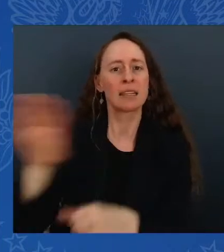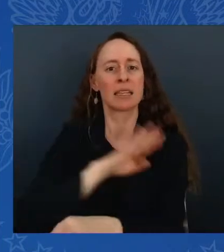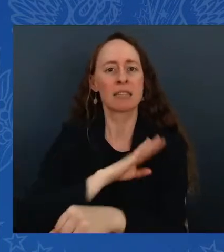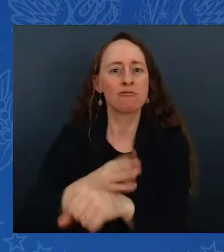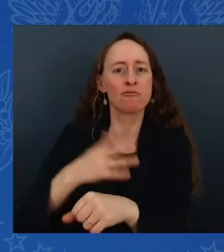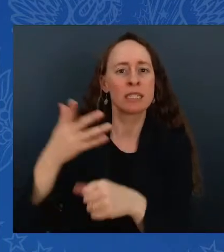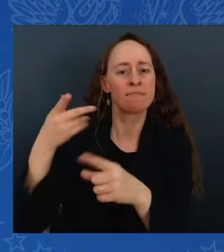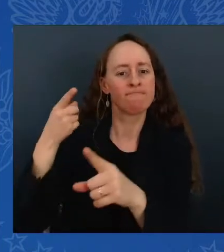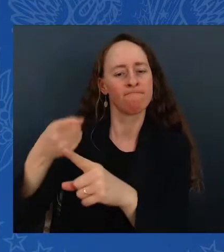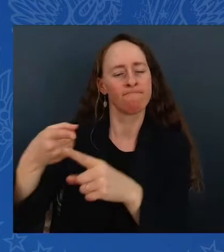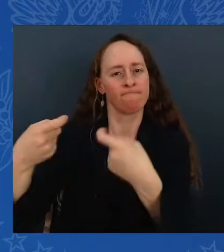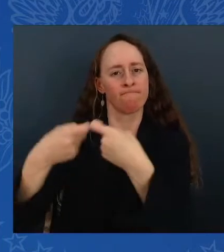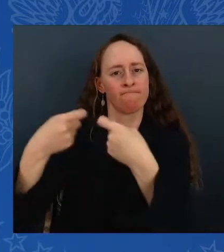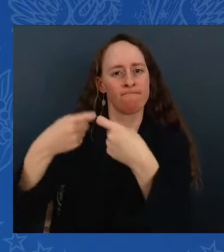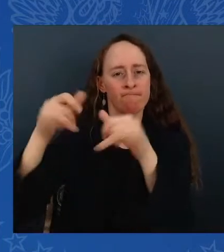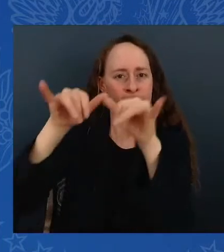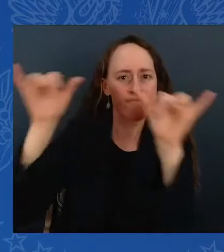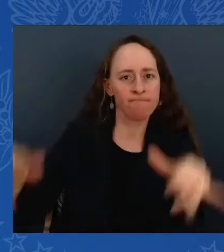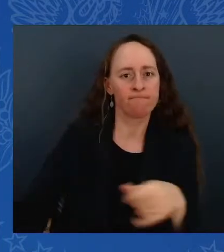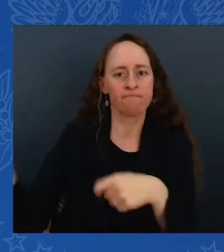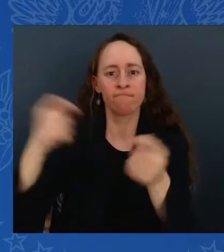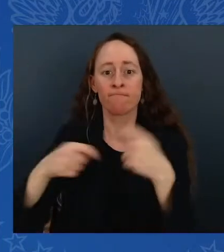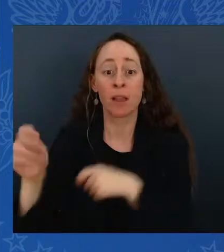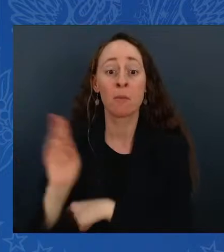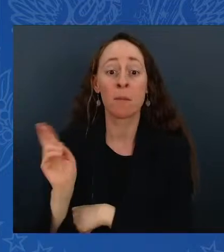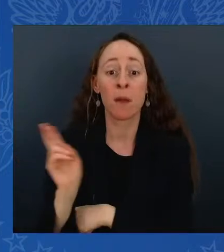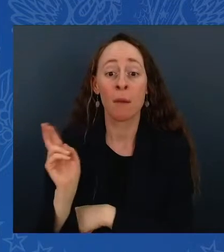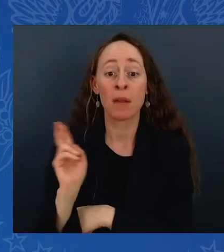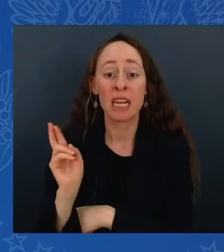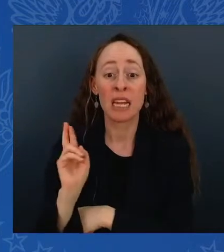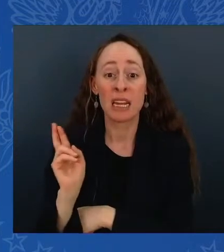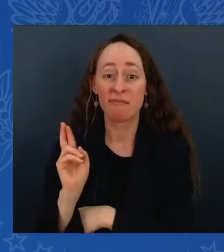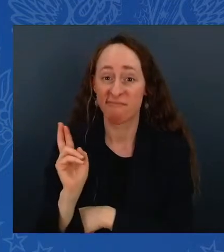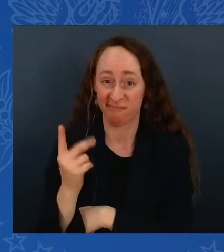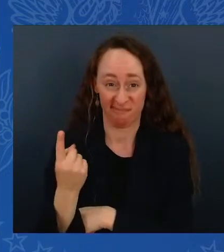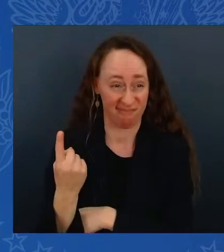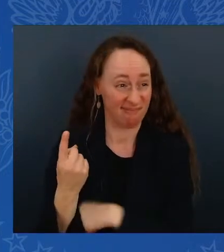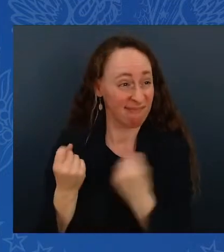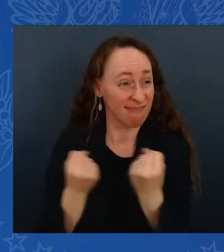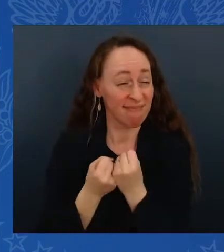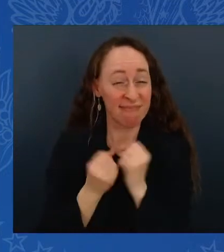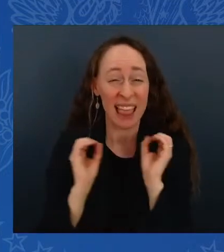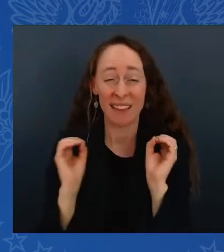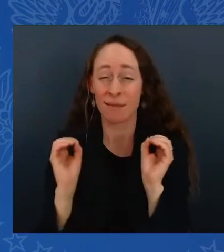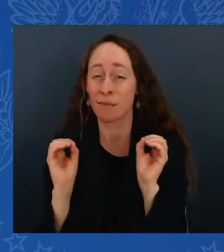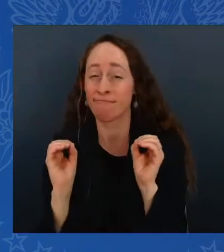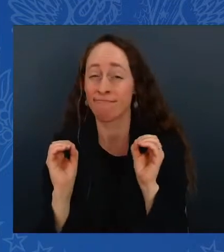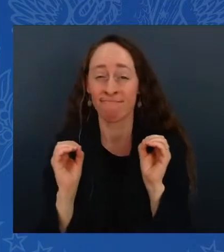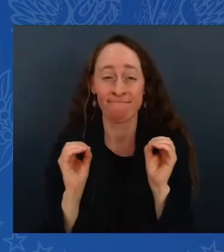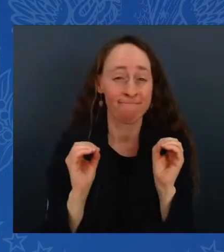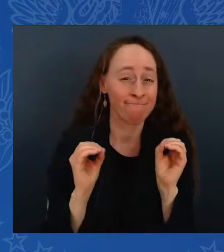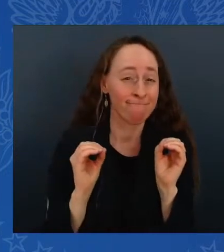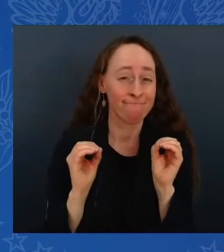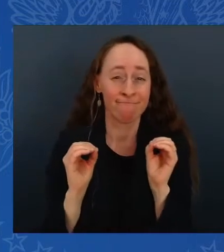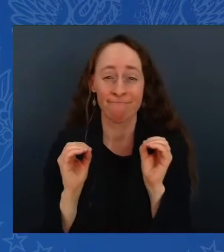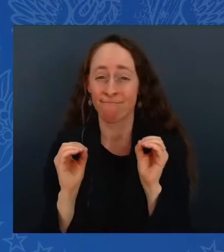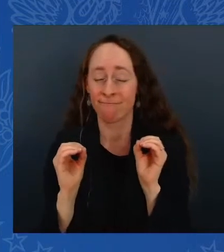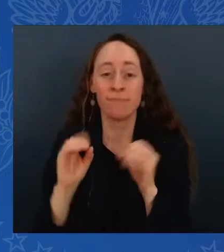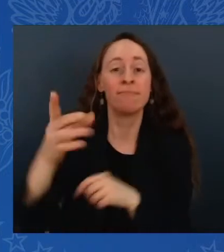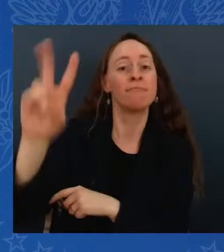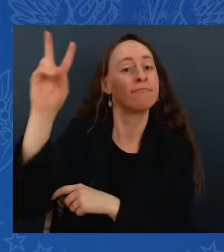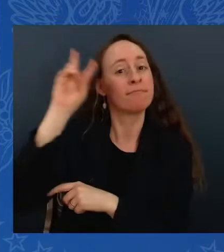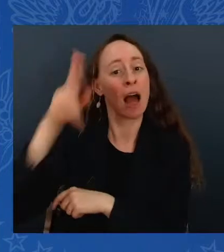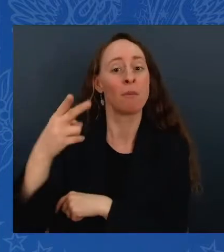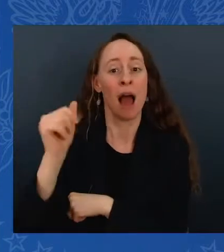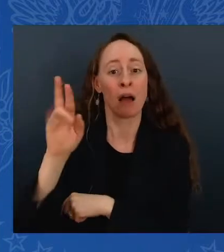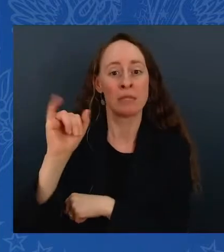of the opposition Republican friends voted for it. It took Vice President Harris to cast a tie-breaking vote in the Senate. The